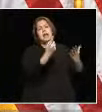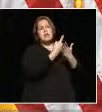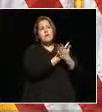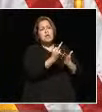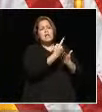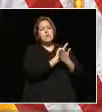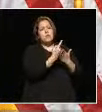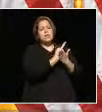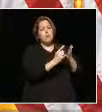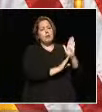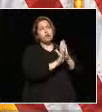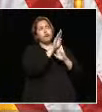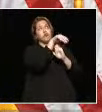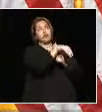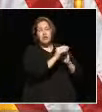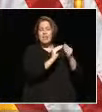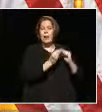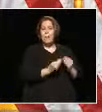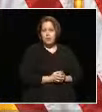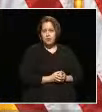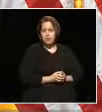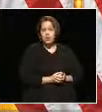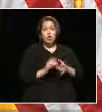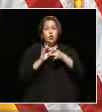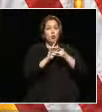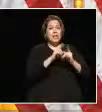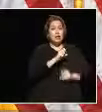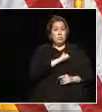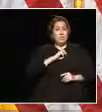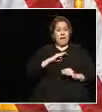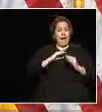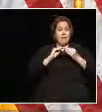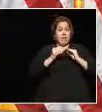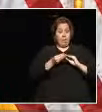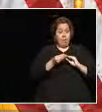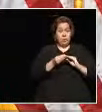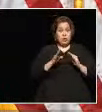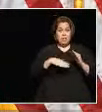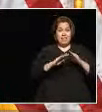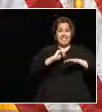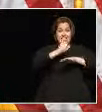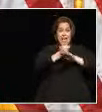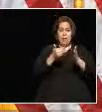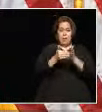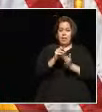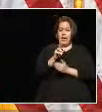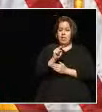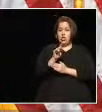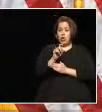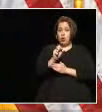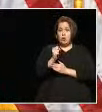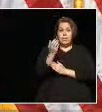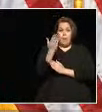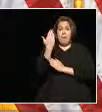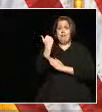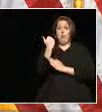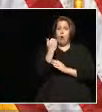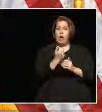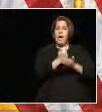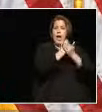surge in COVID. So when it comes to staffing and basically resetting up the units that had been dealing with the